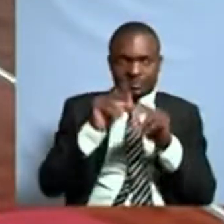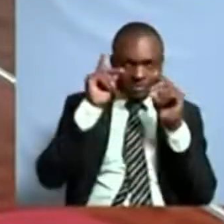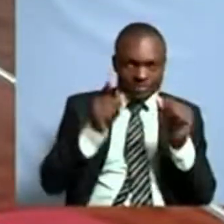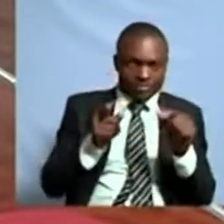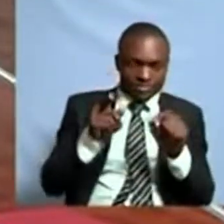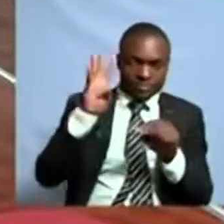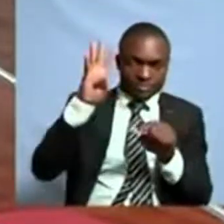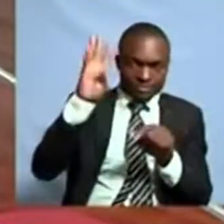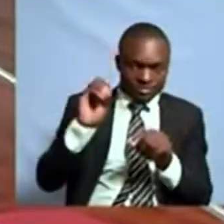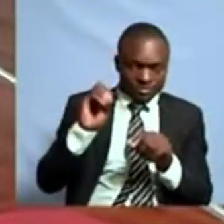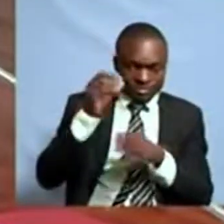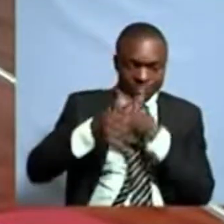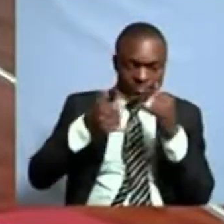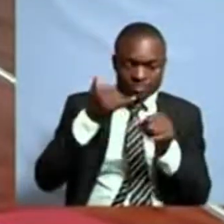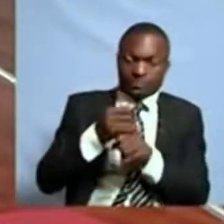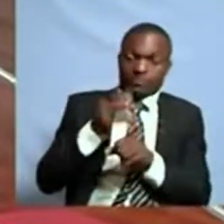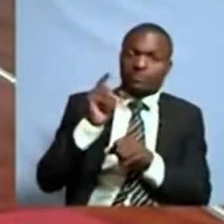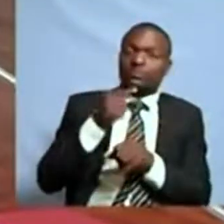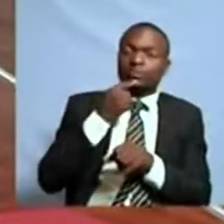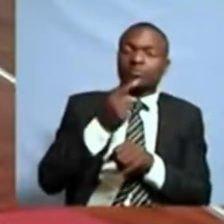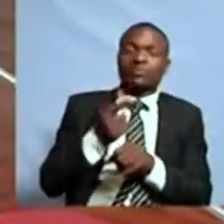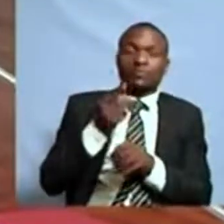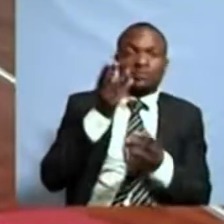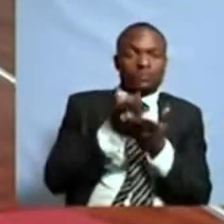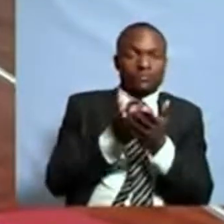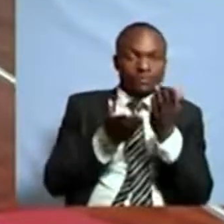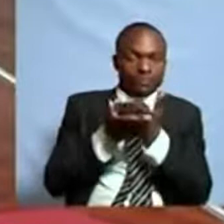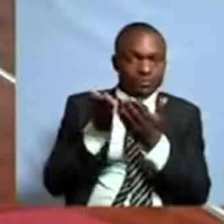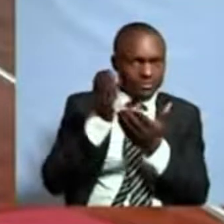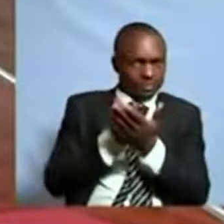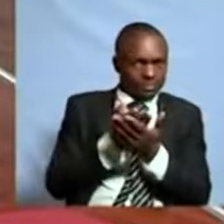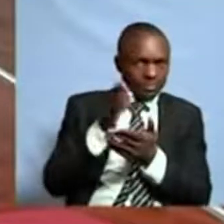40, we assume a contribution of 15